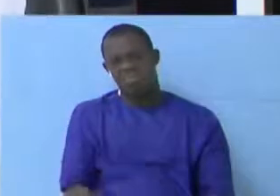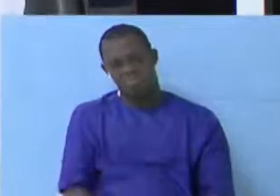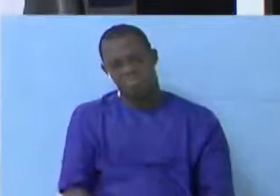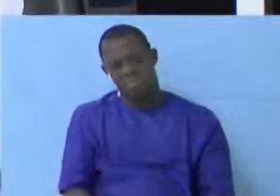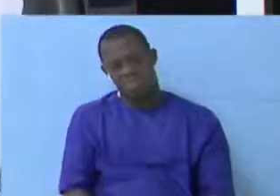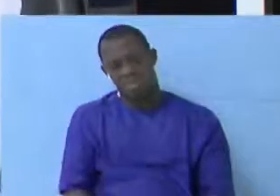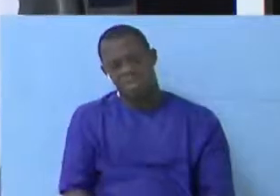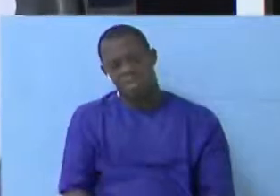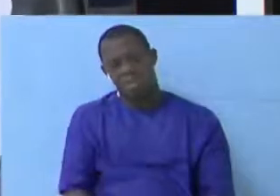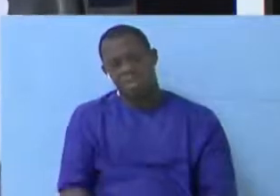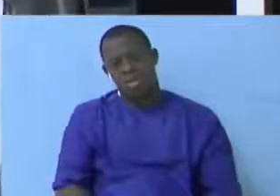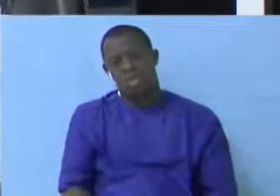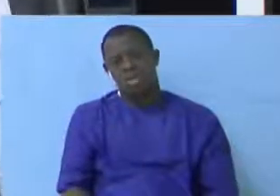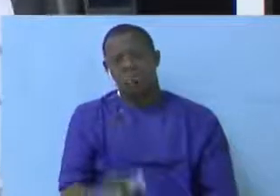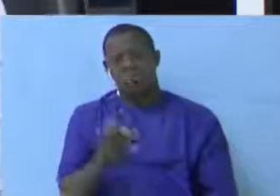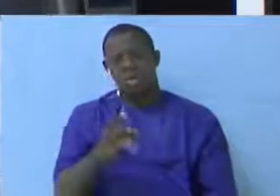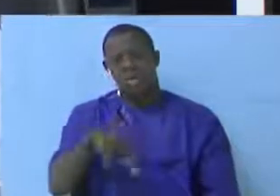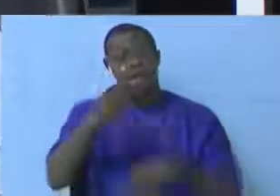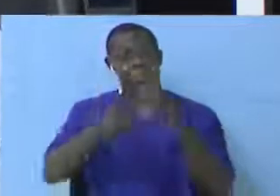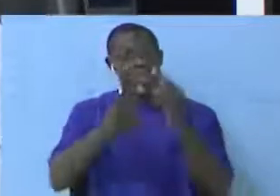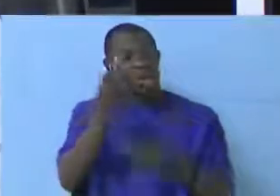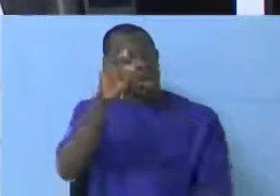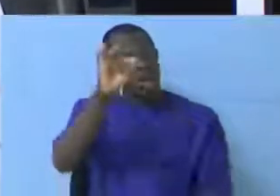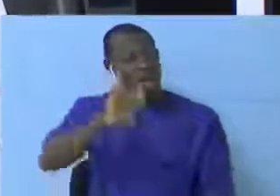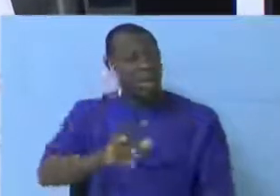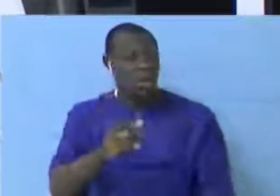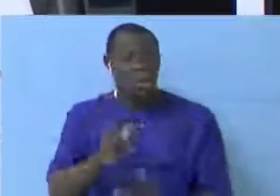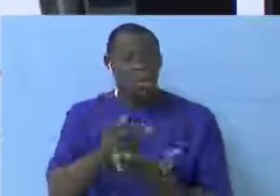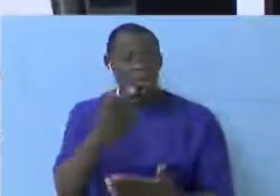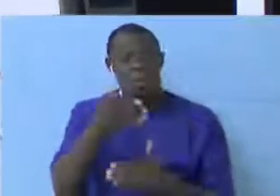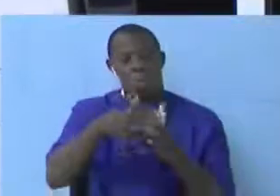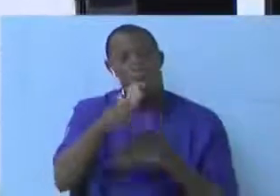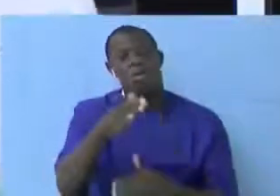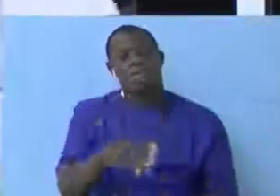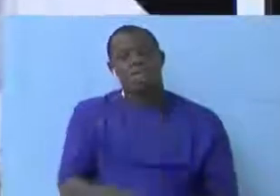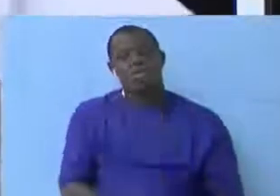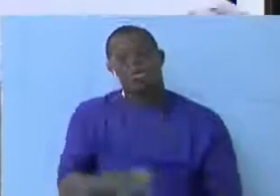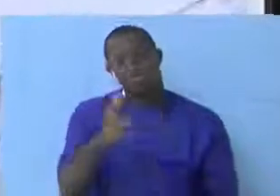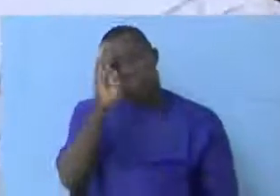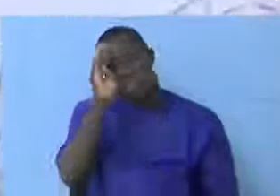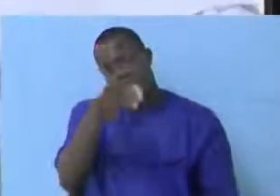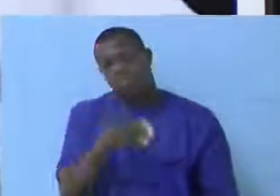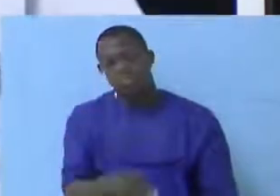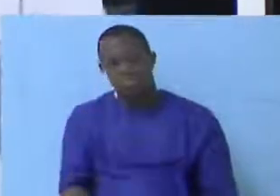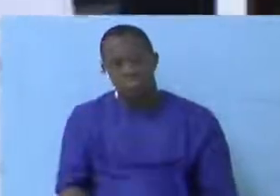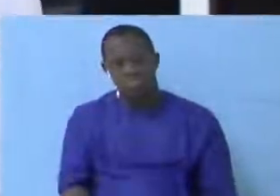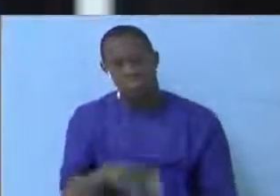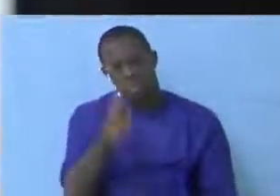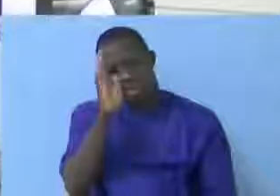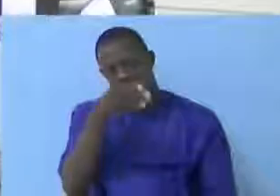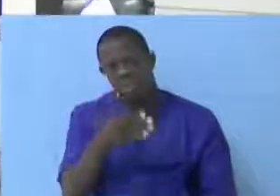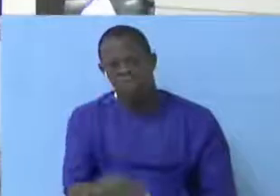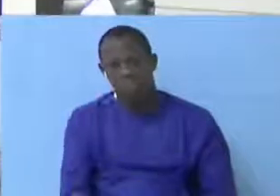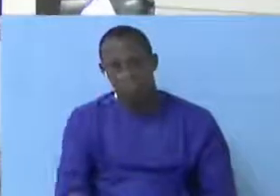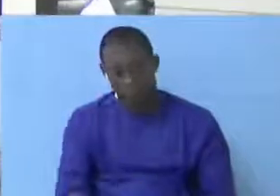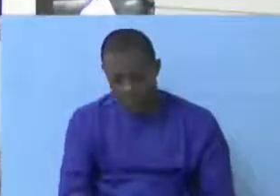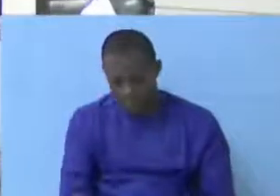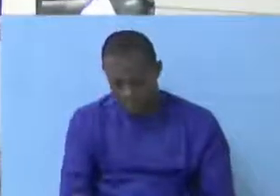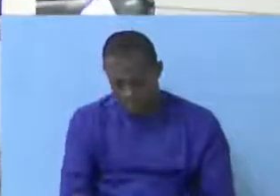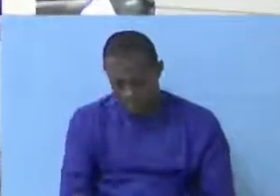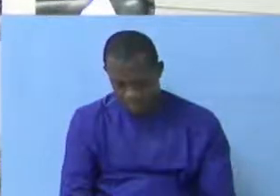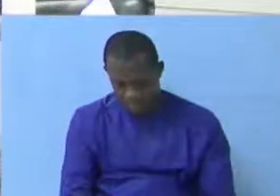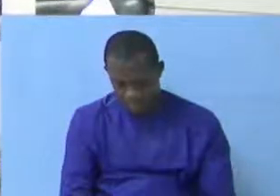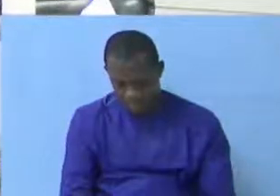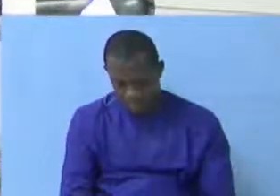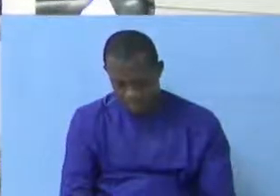Oh, after a year or so. Maybe over a year, over 2 years. Thank you. Thank you very